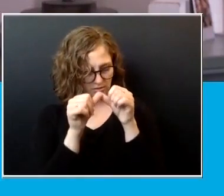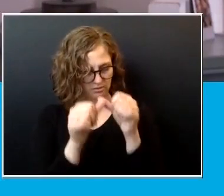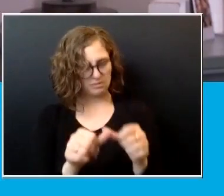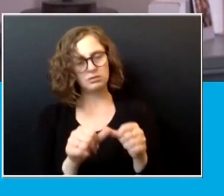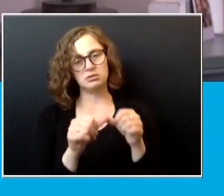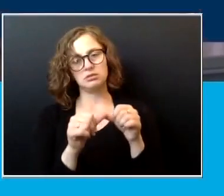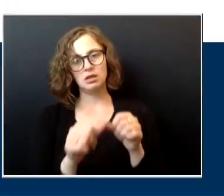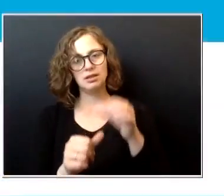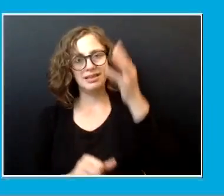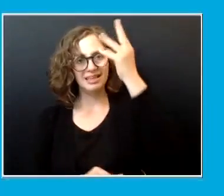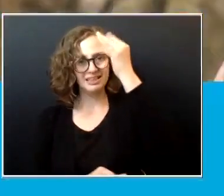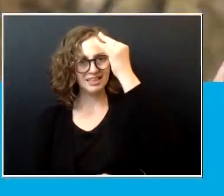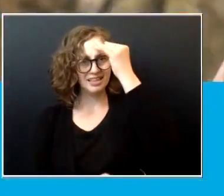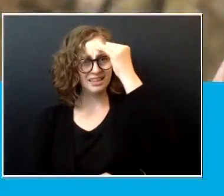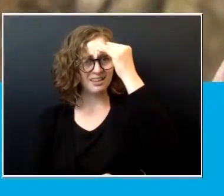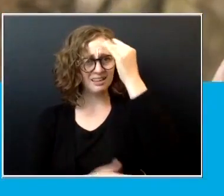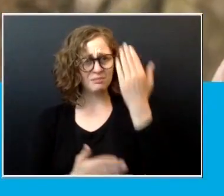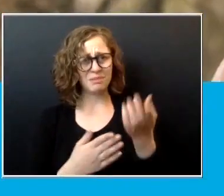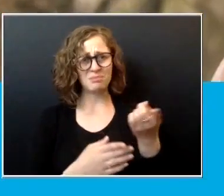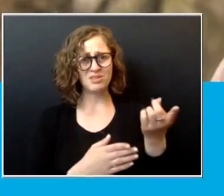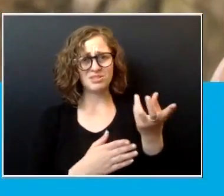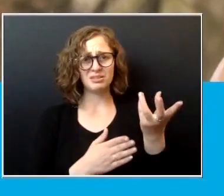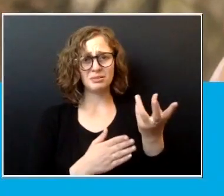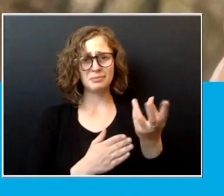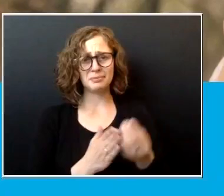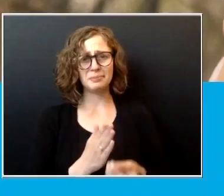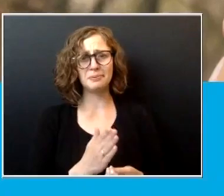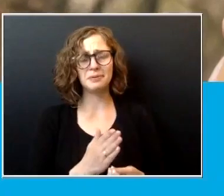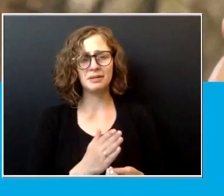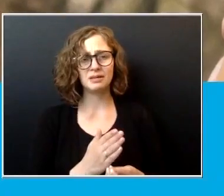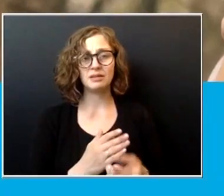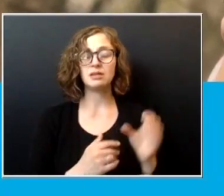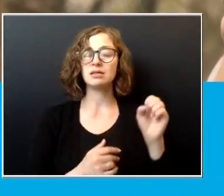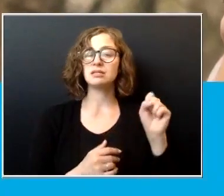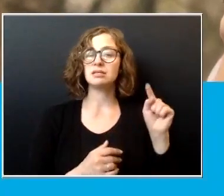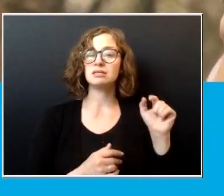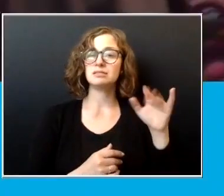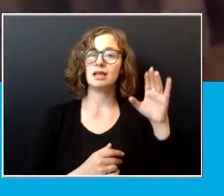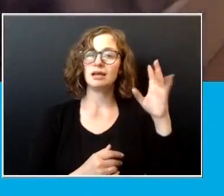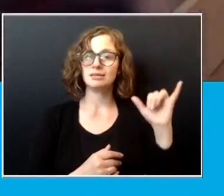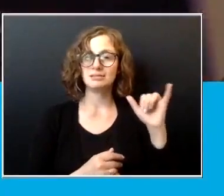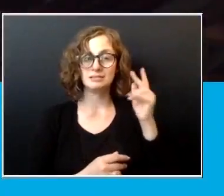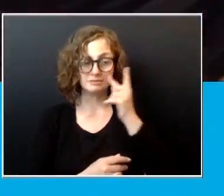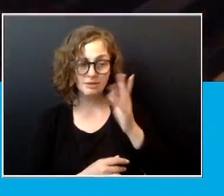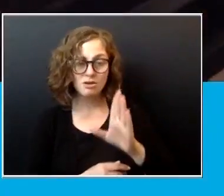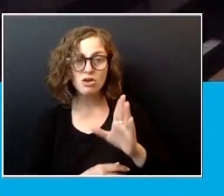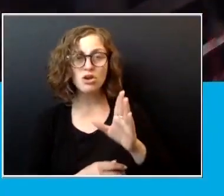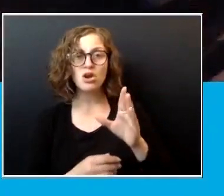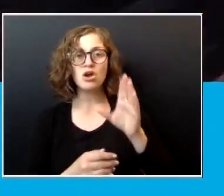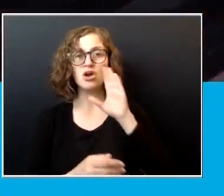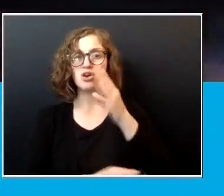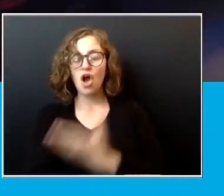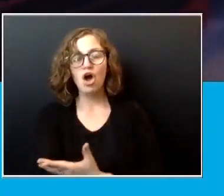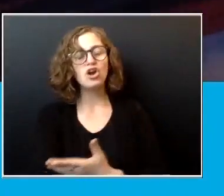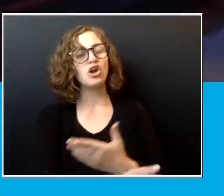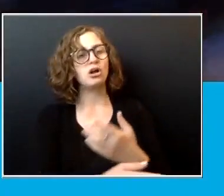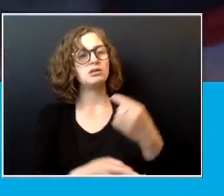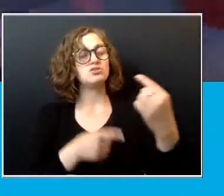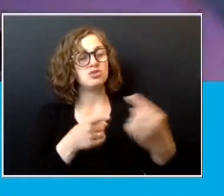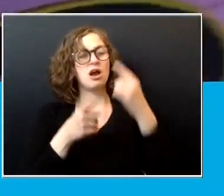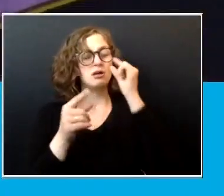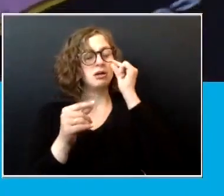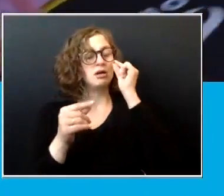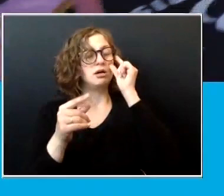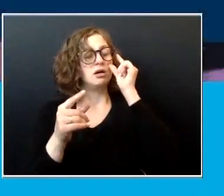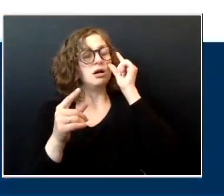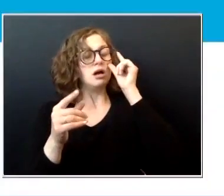this could be it for her. Stacy Lubrick watched her daughter struggle just to stay awake. A surprise infection put 3-year-old Addie